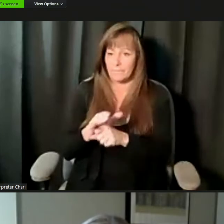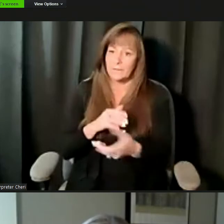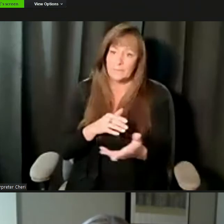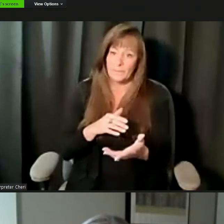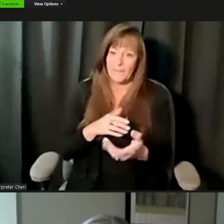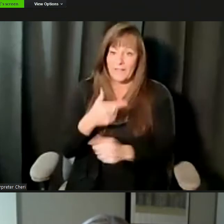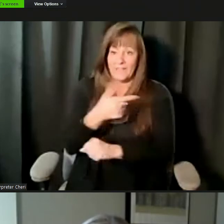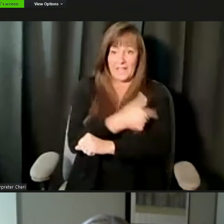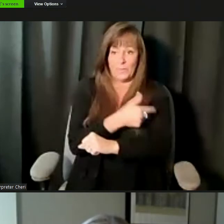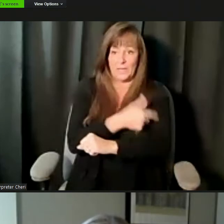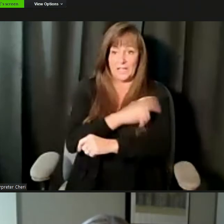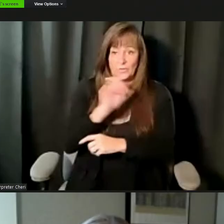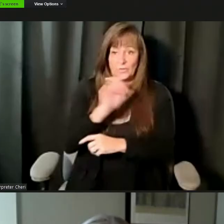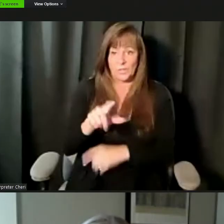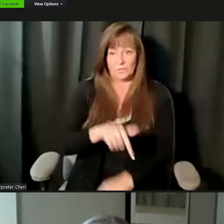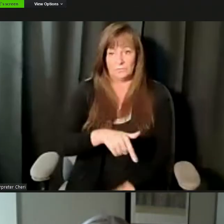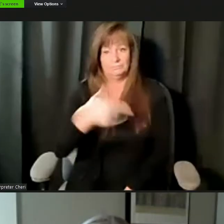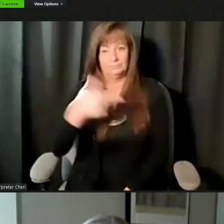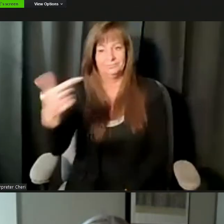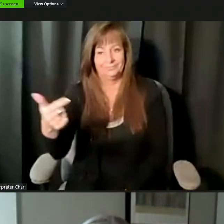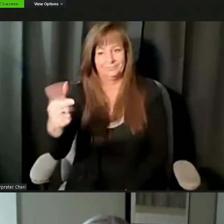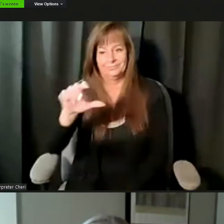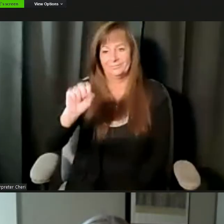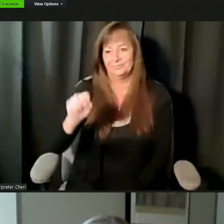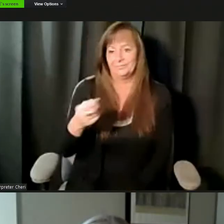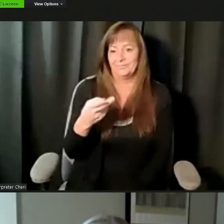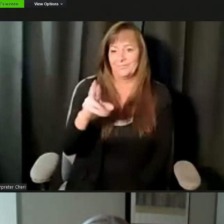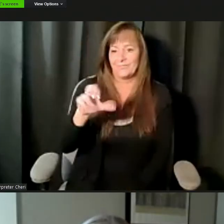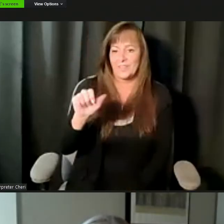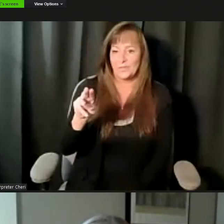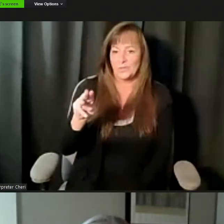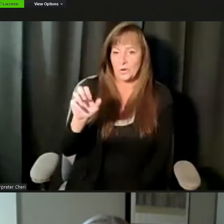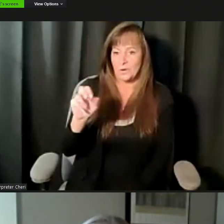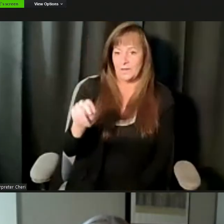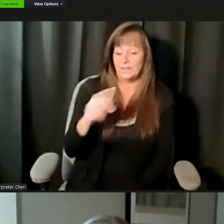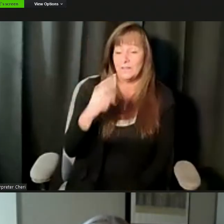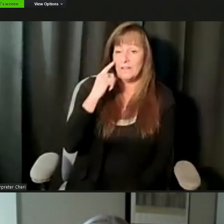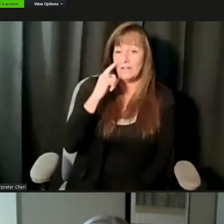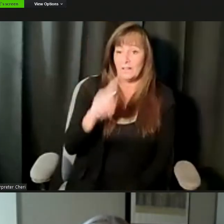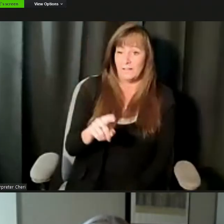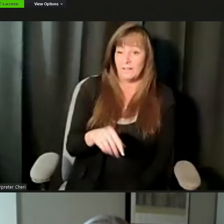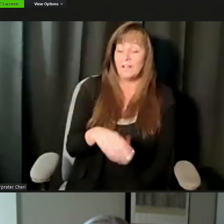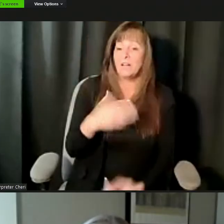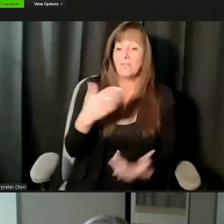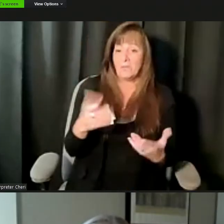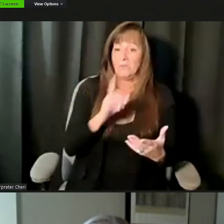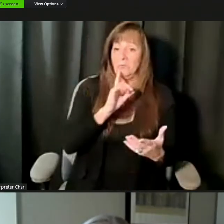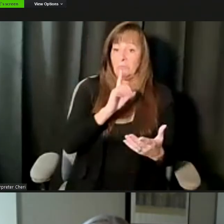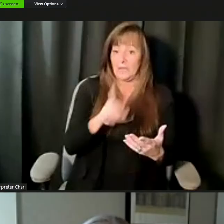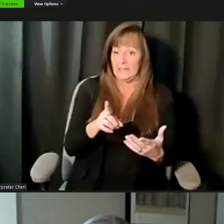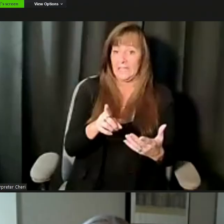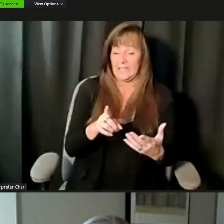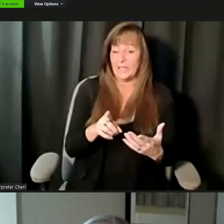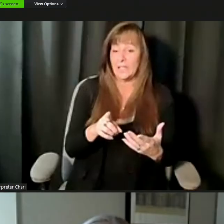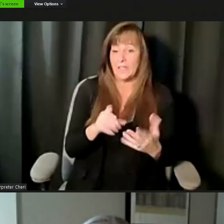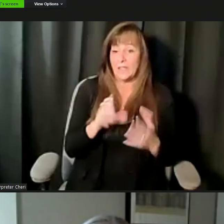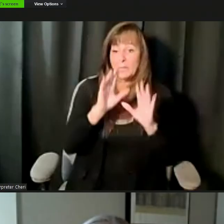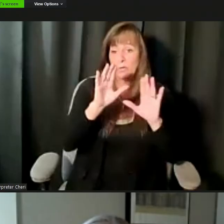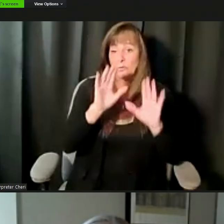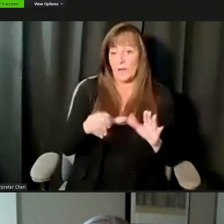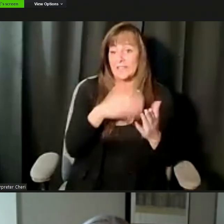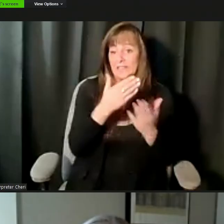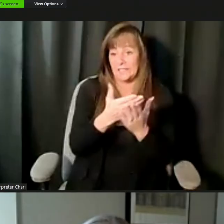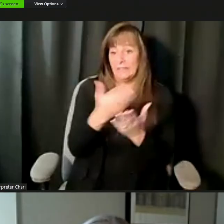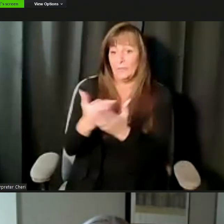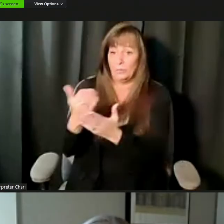pass it over to General Sherman. Yeah, so for ancillary kits, actually warp speed's been great on getting those delivered. One thing